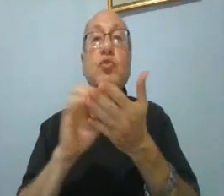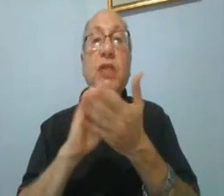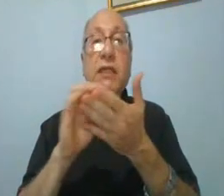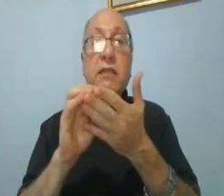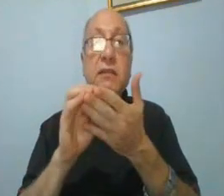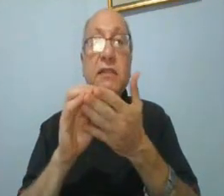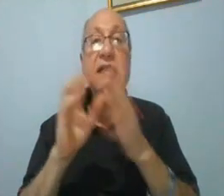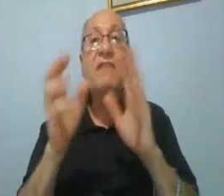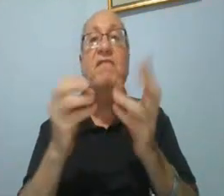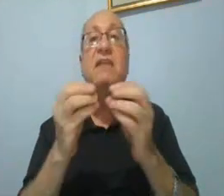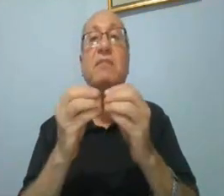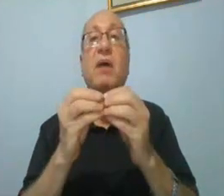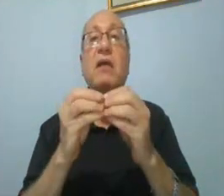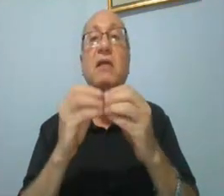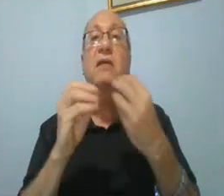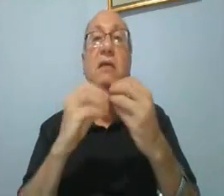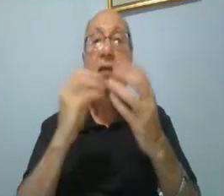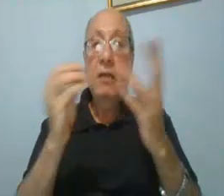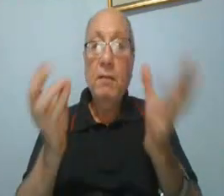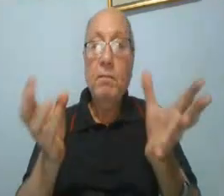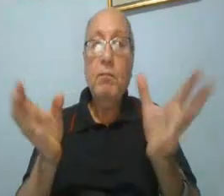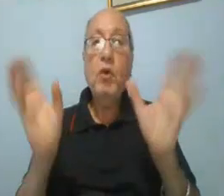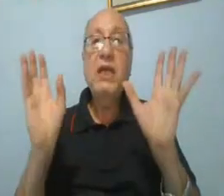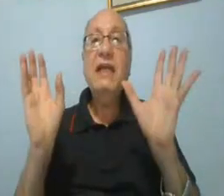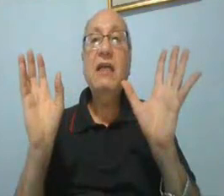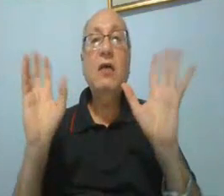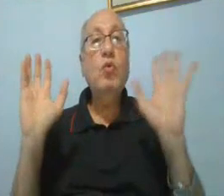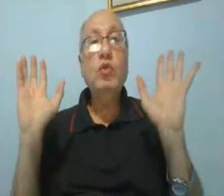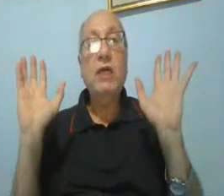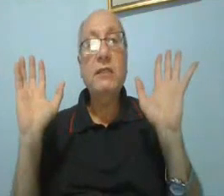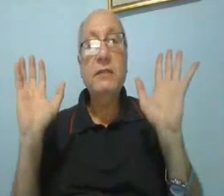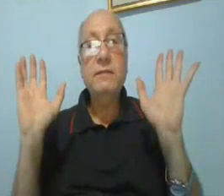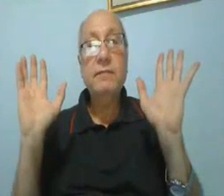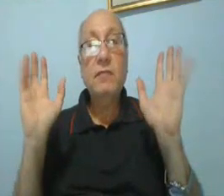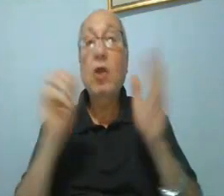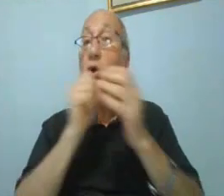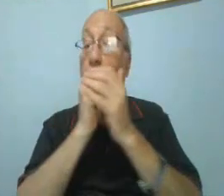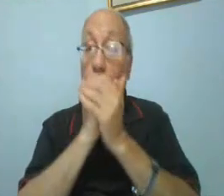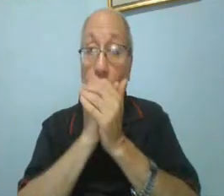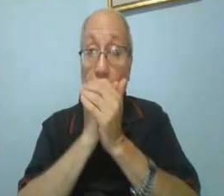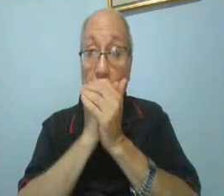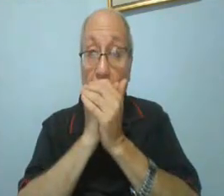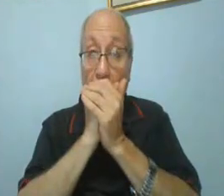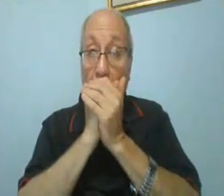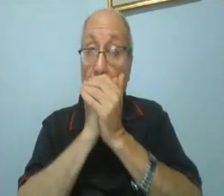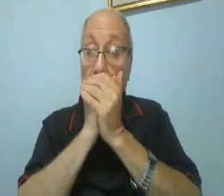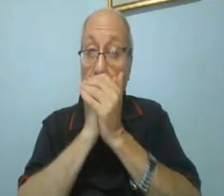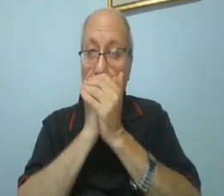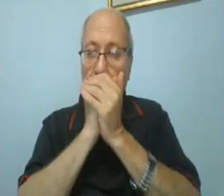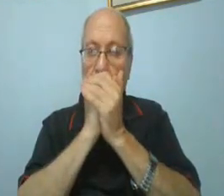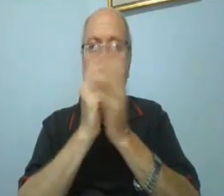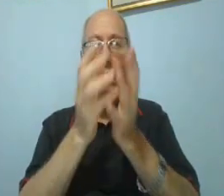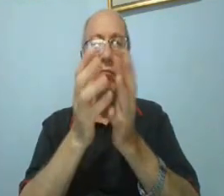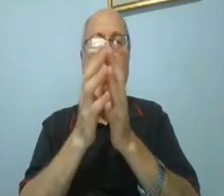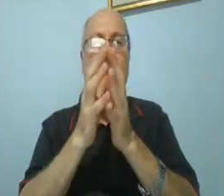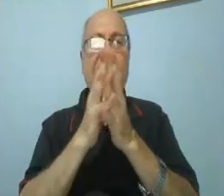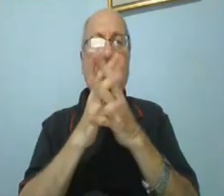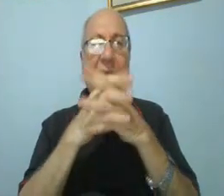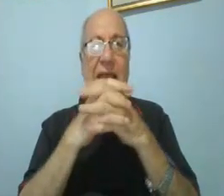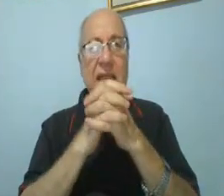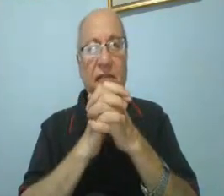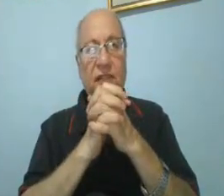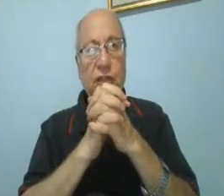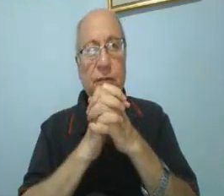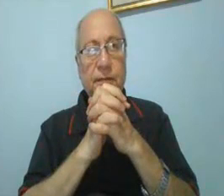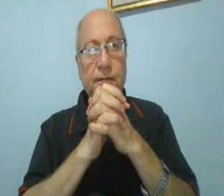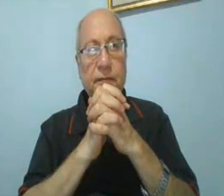instruments usually disinfected by boiling water or by